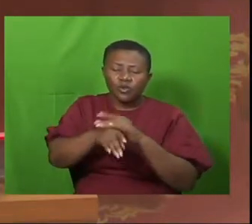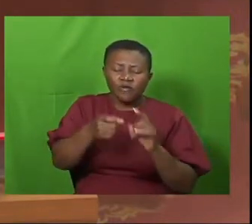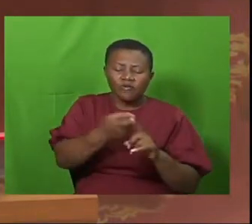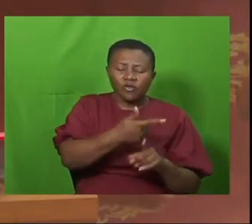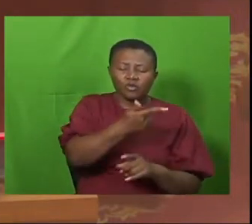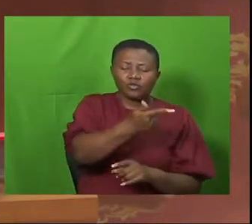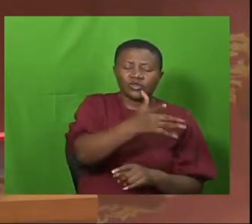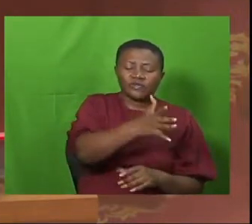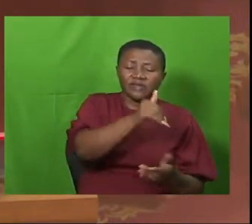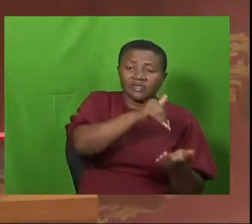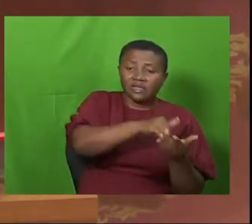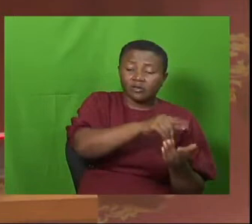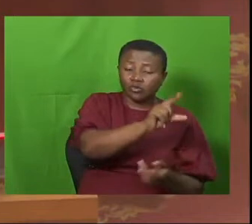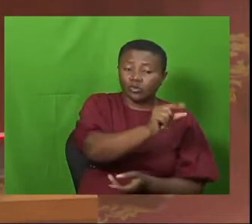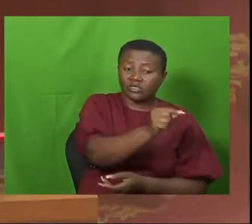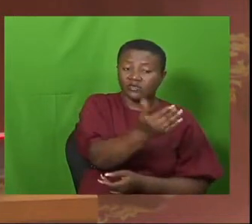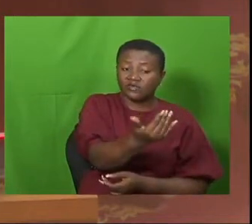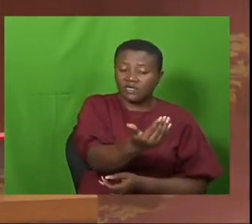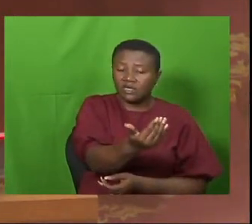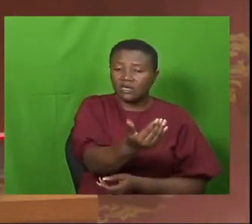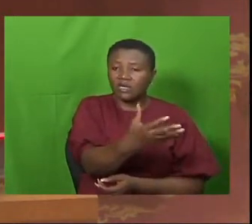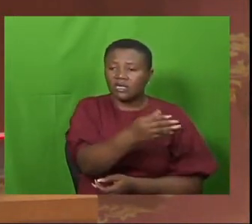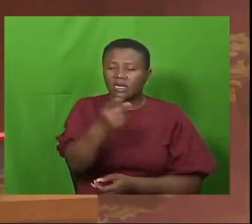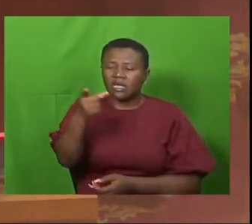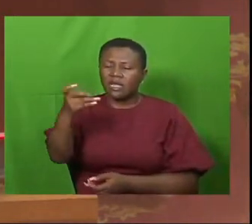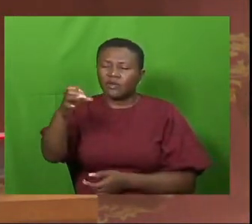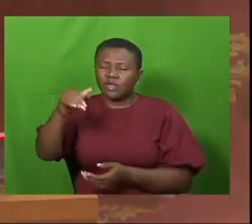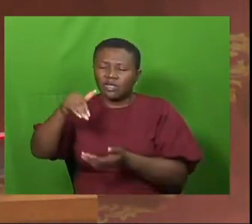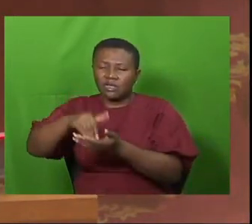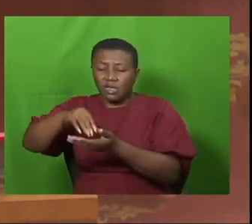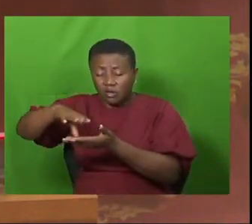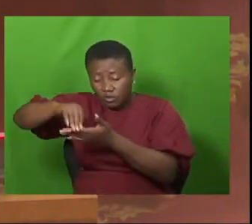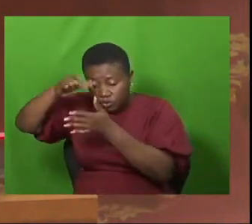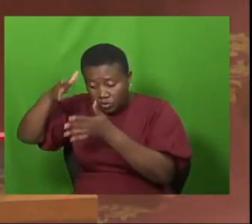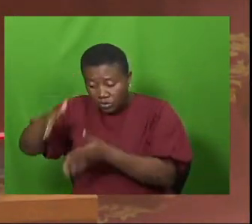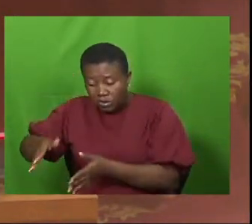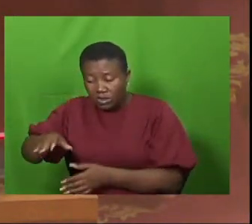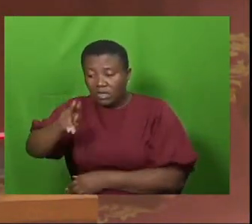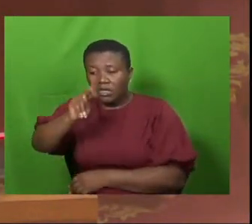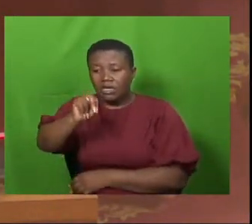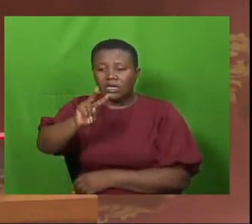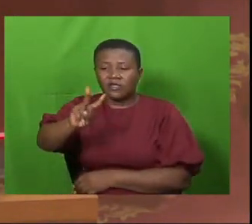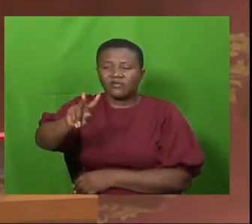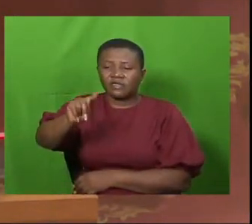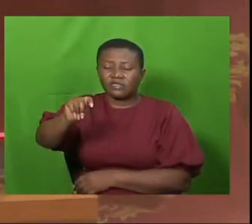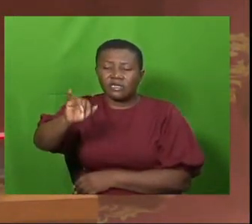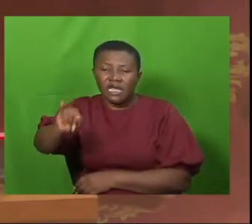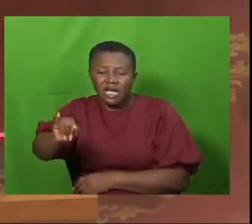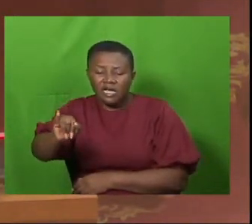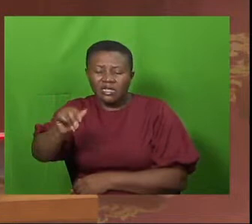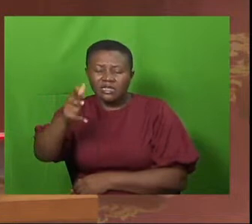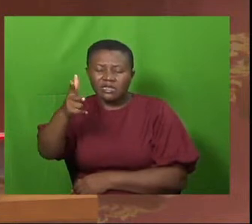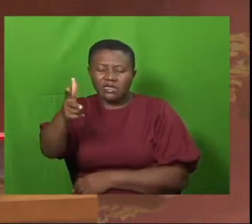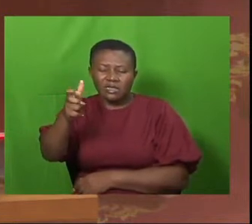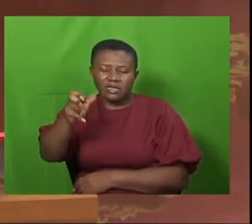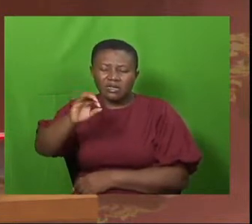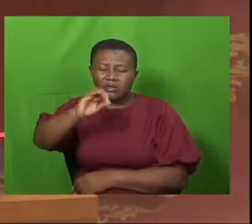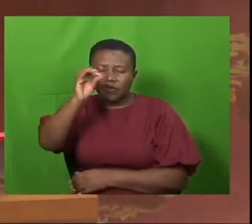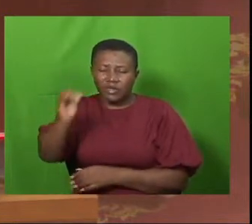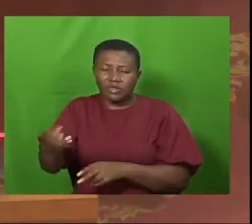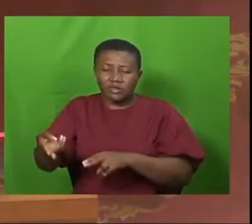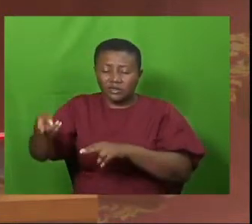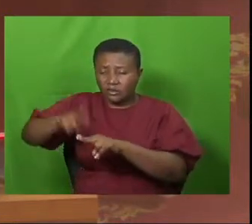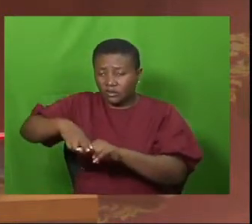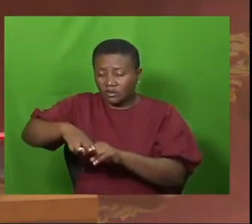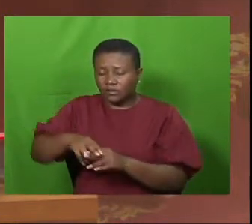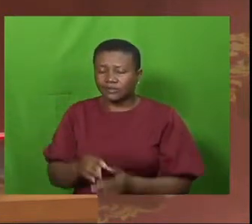2015 to about 100,000 students in 2020. NVTI saw a 300% increase in numbers as